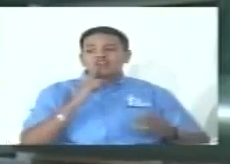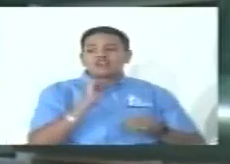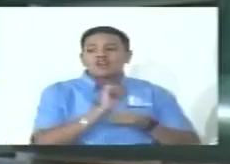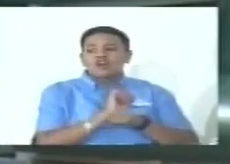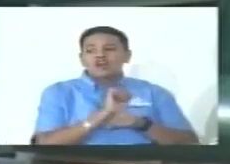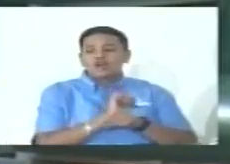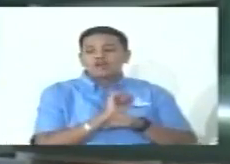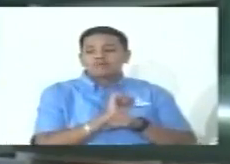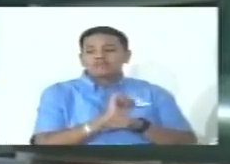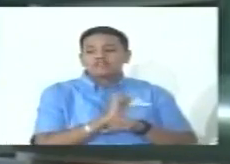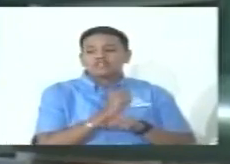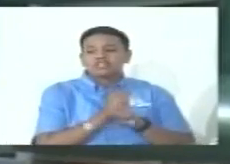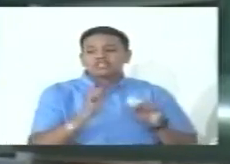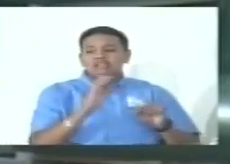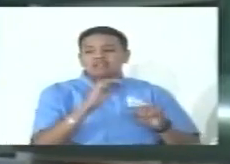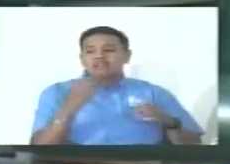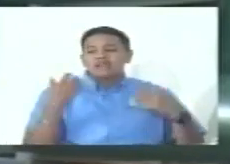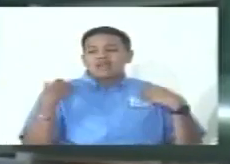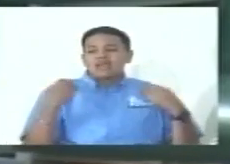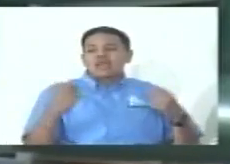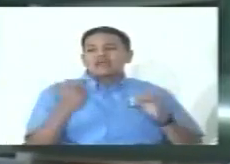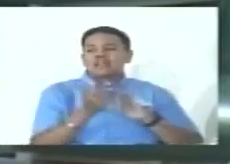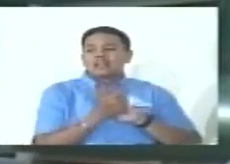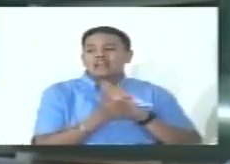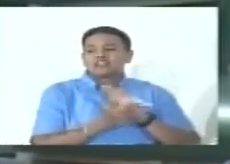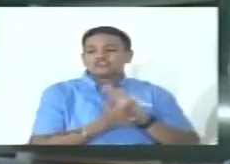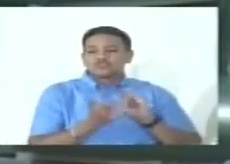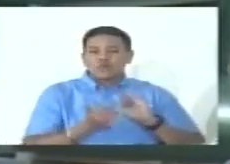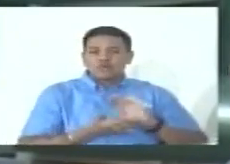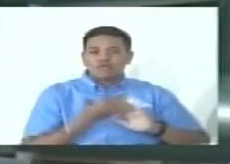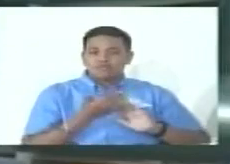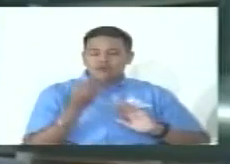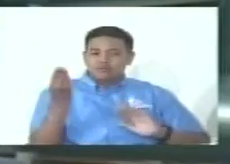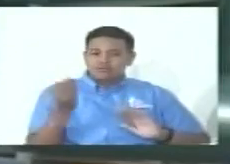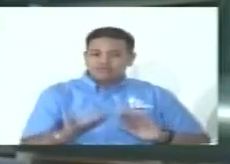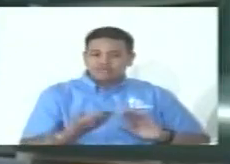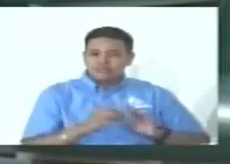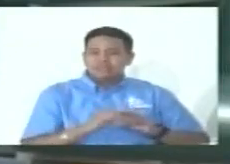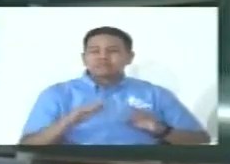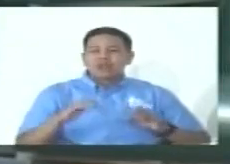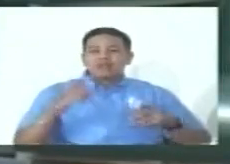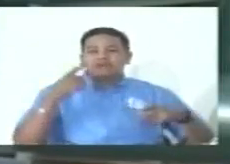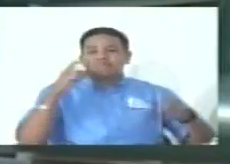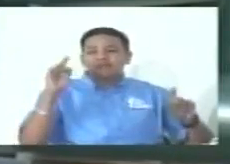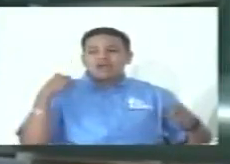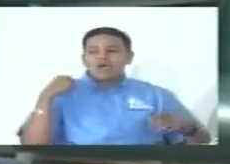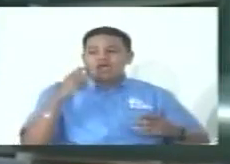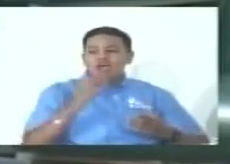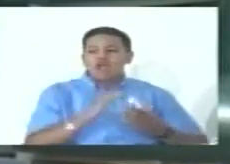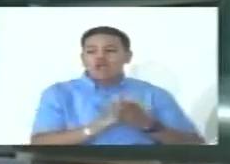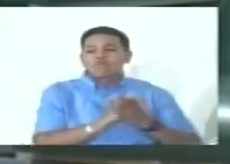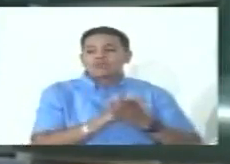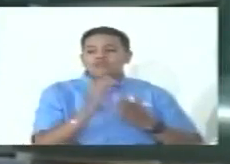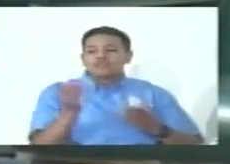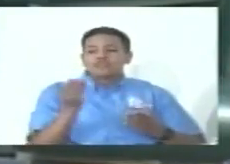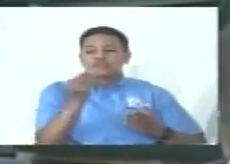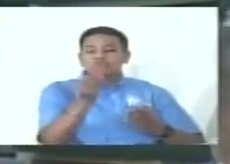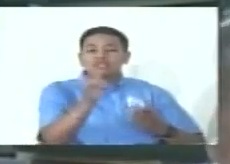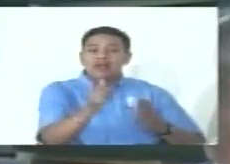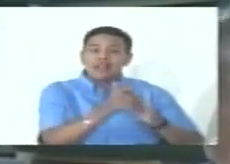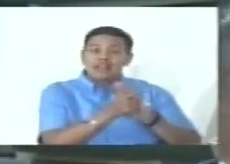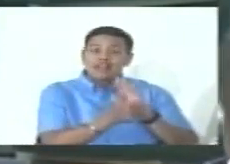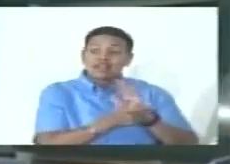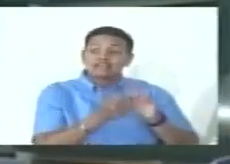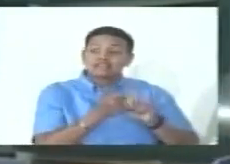occupational safety and health legislation. I commend her for bringing that piece of legislation that has